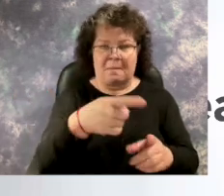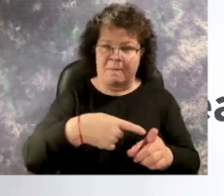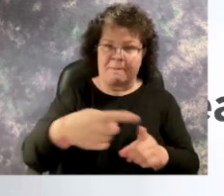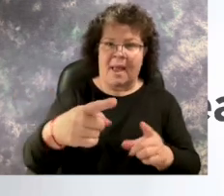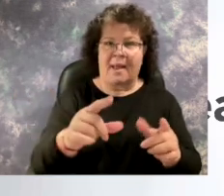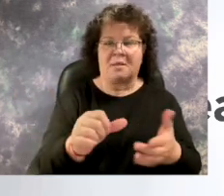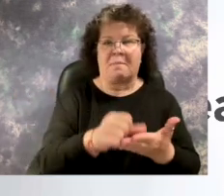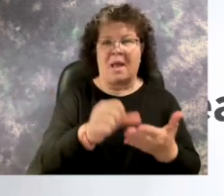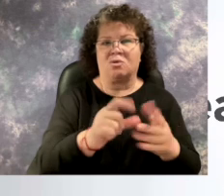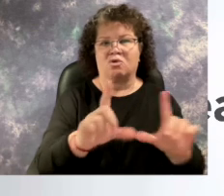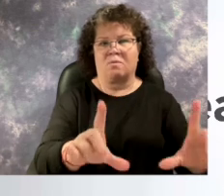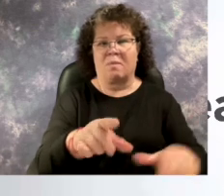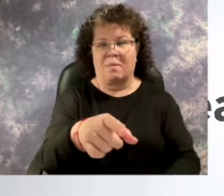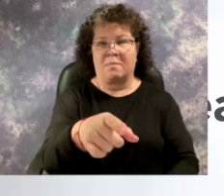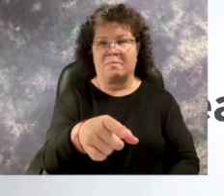the left menu.